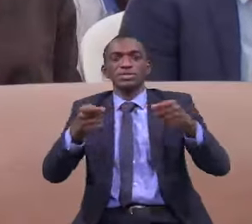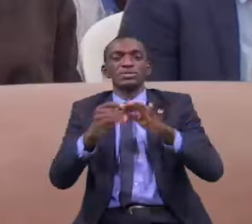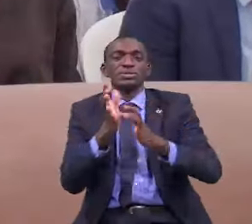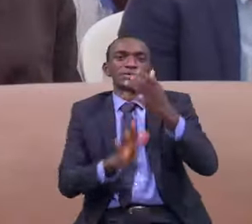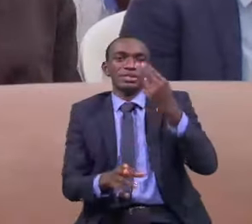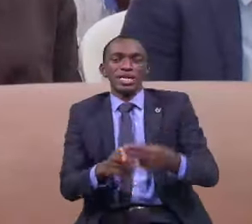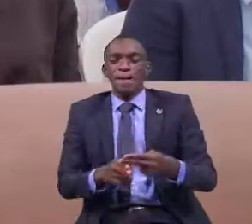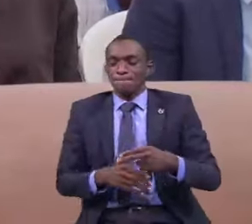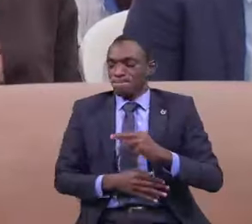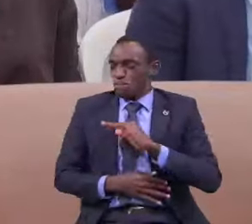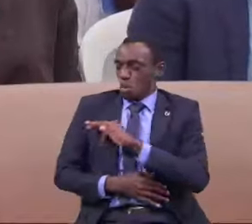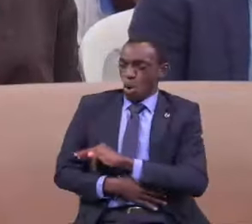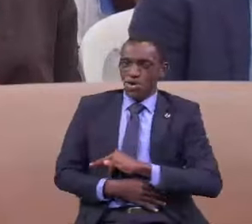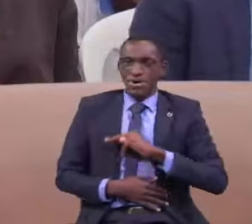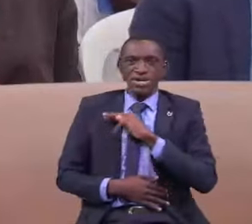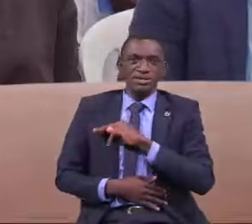Morally, you reign.